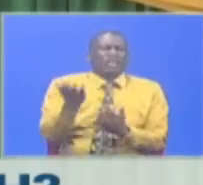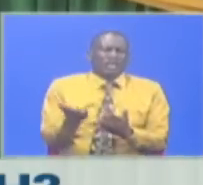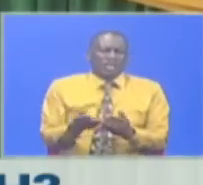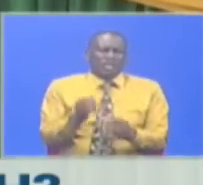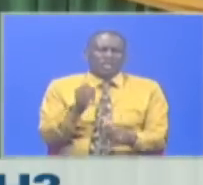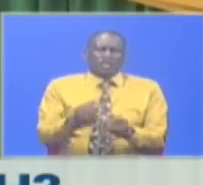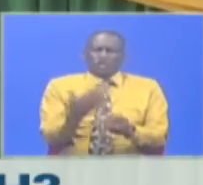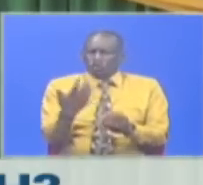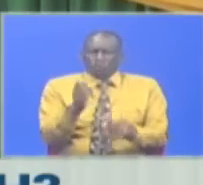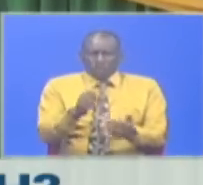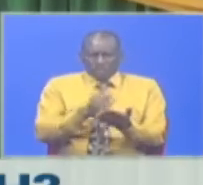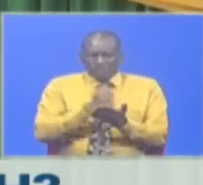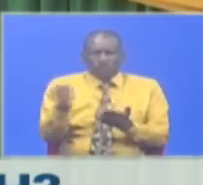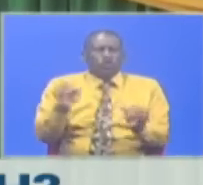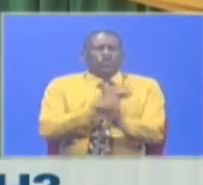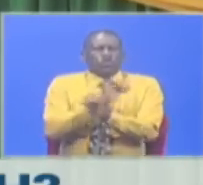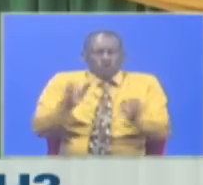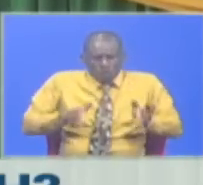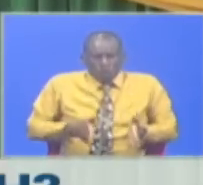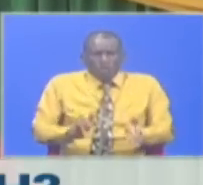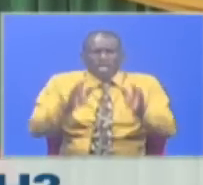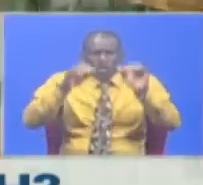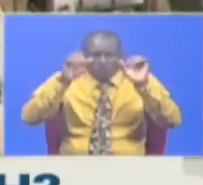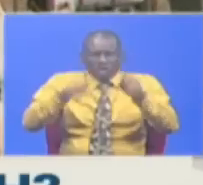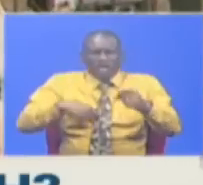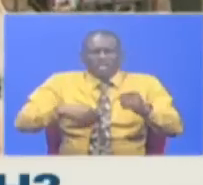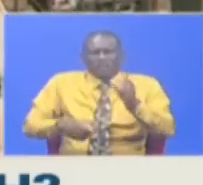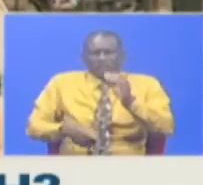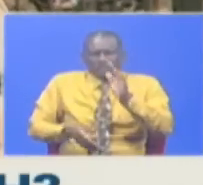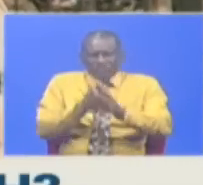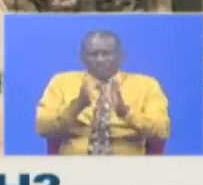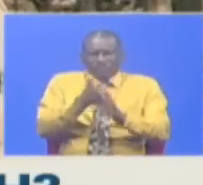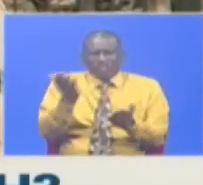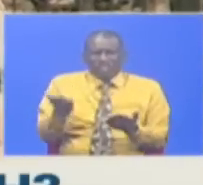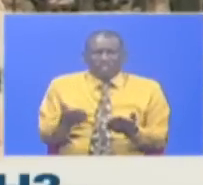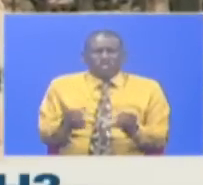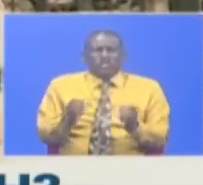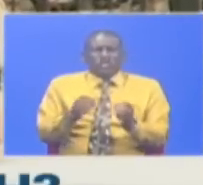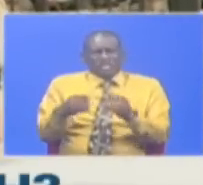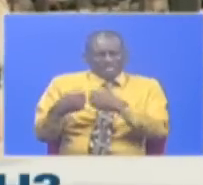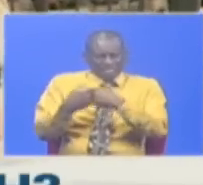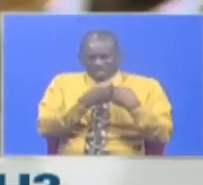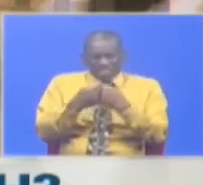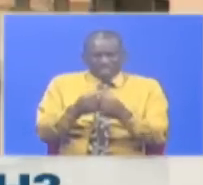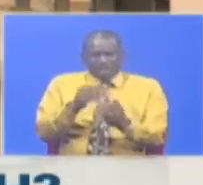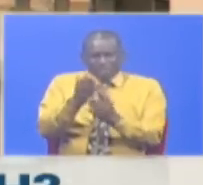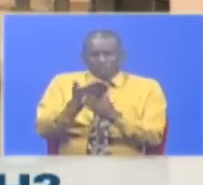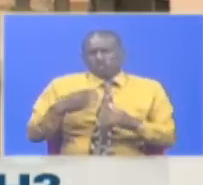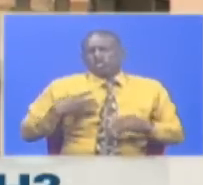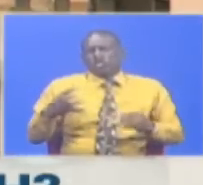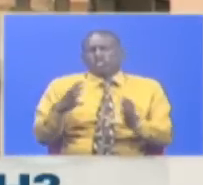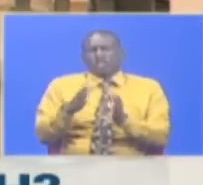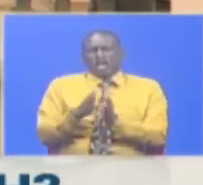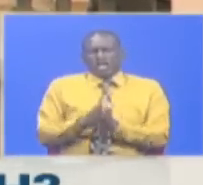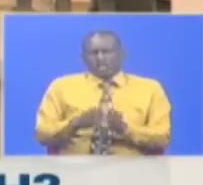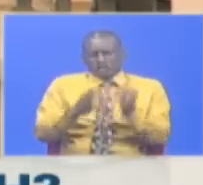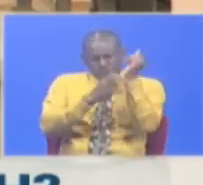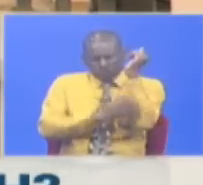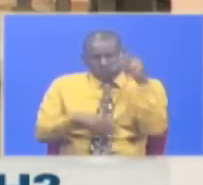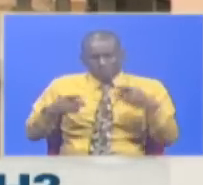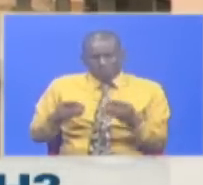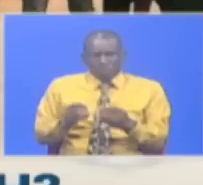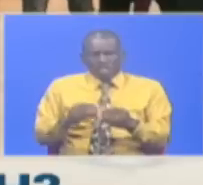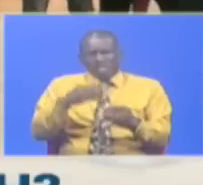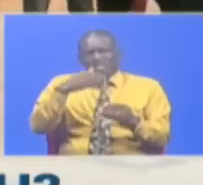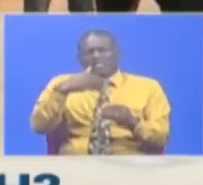to, there is no way you can move faster. The inequalities that play out between the rich and the poor in court go beyond access